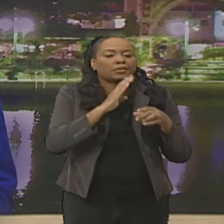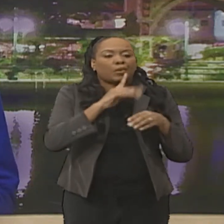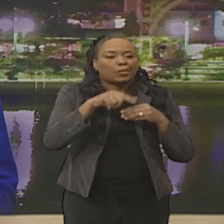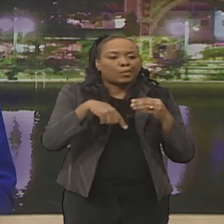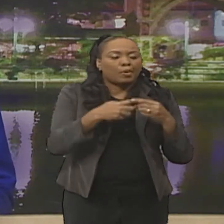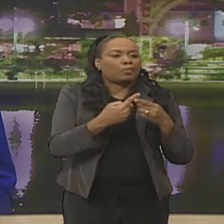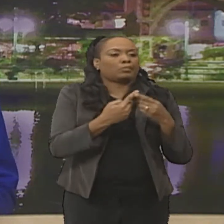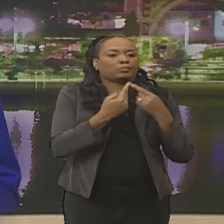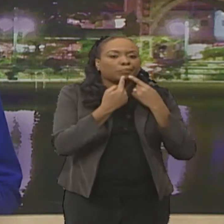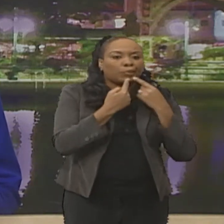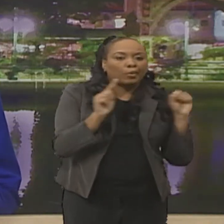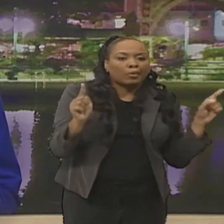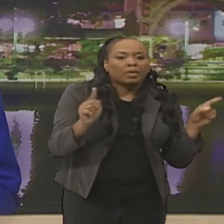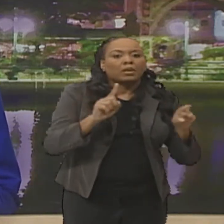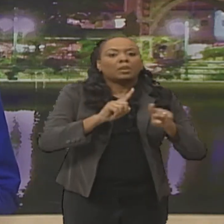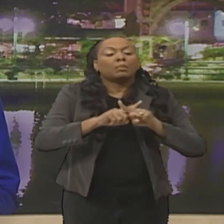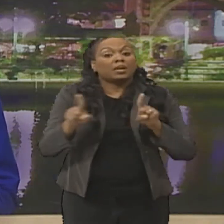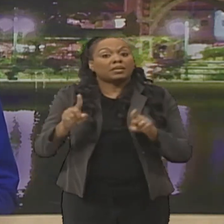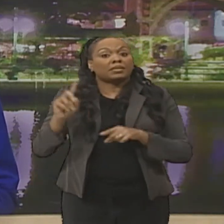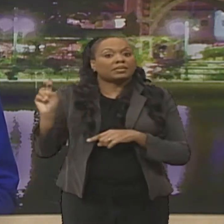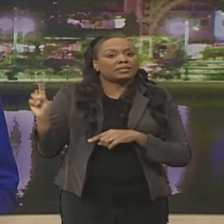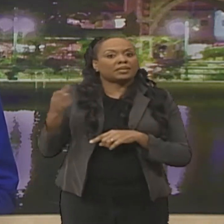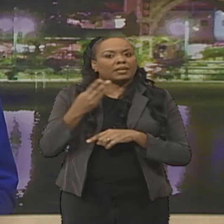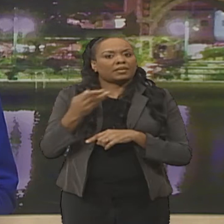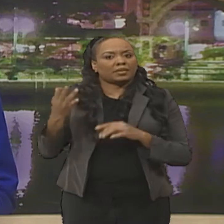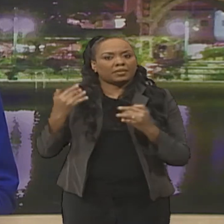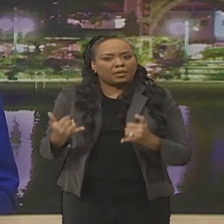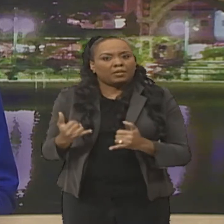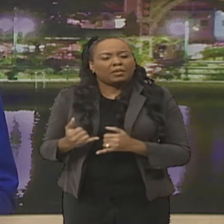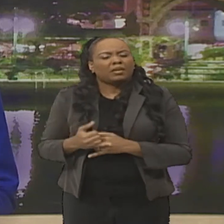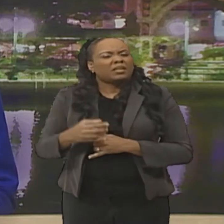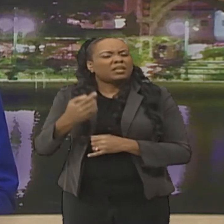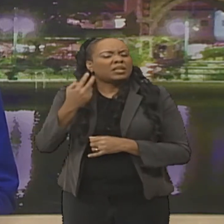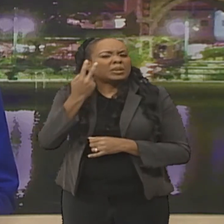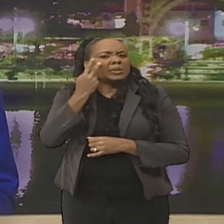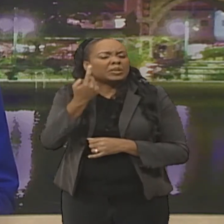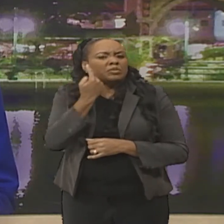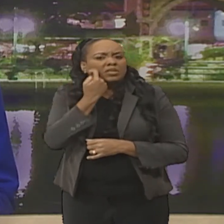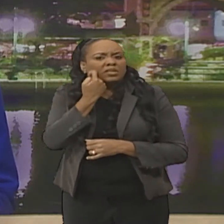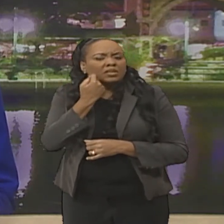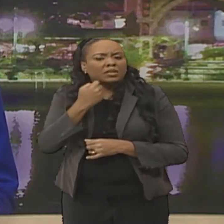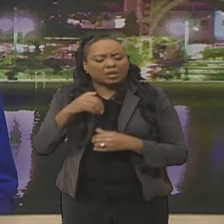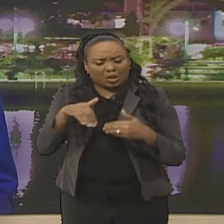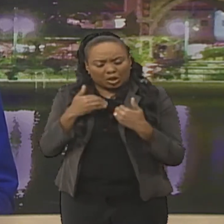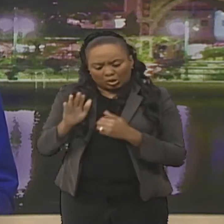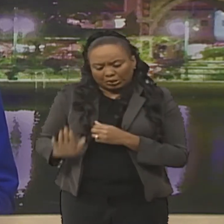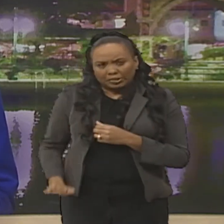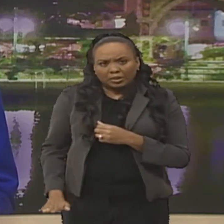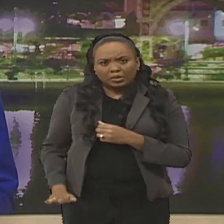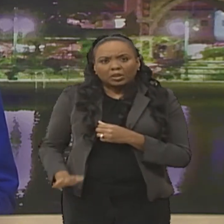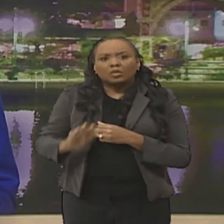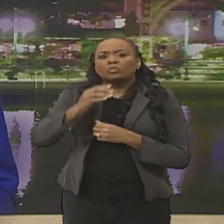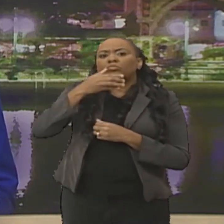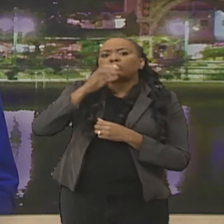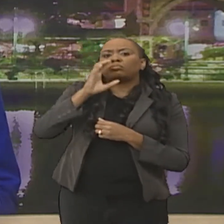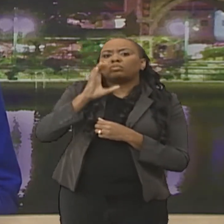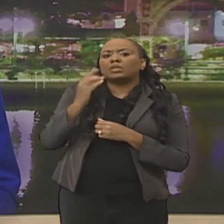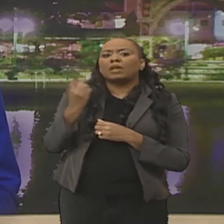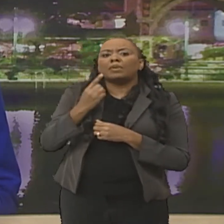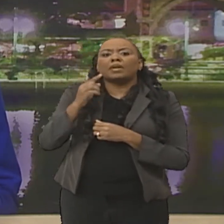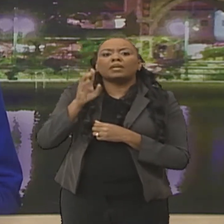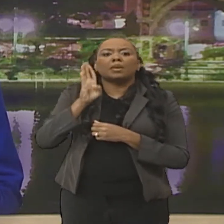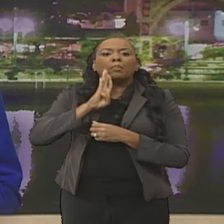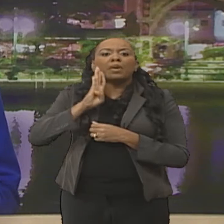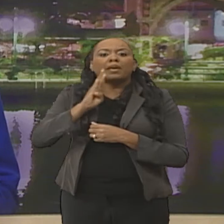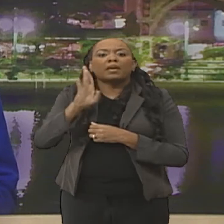on social media. Now, that video shows a minor consuming what appears to be a substance in a Banks beer bottle in the presence of two